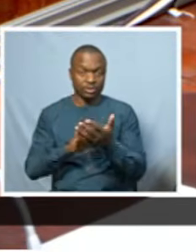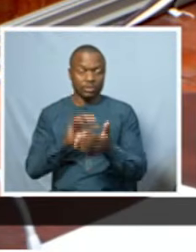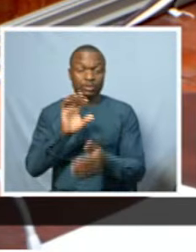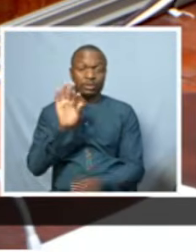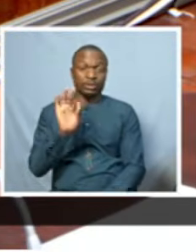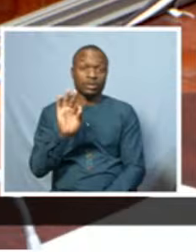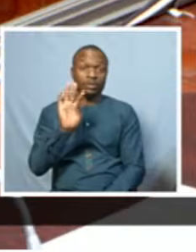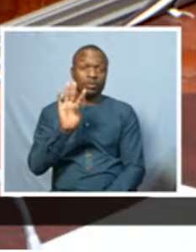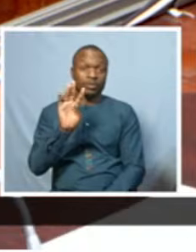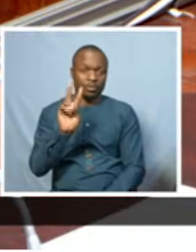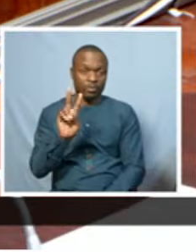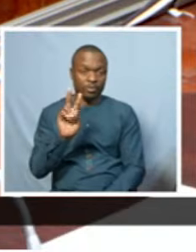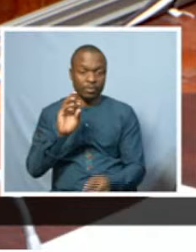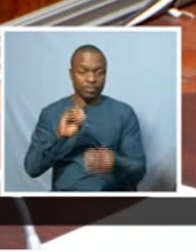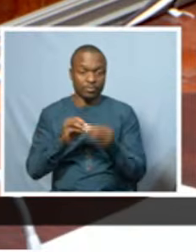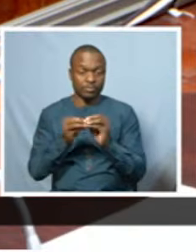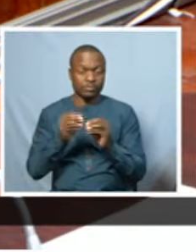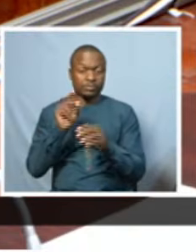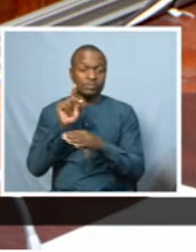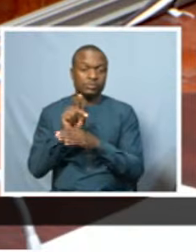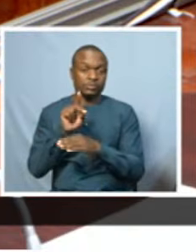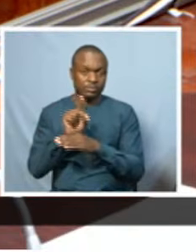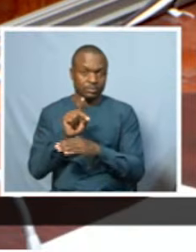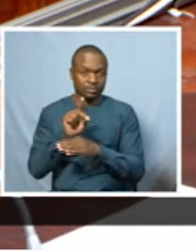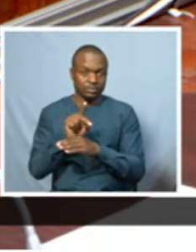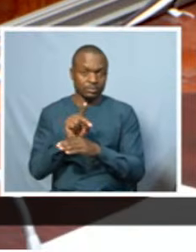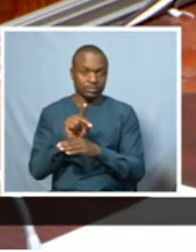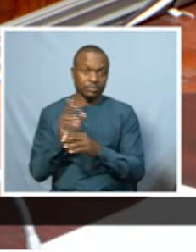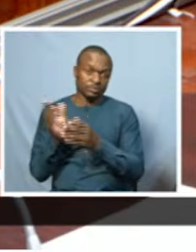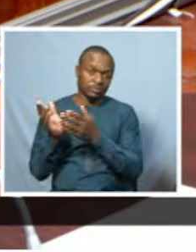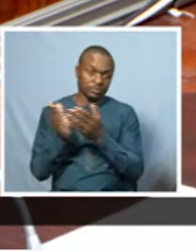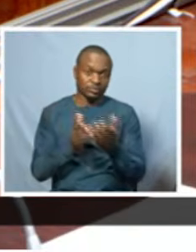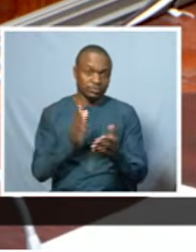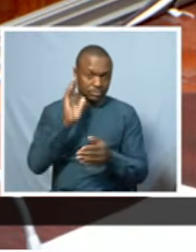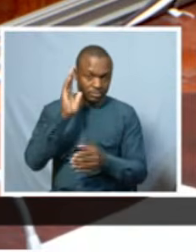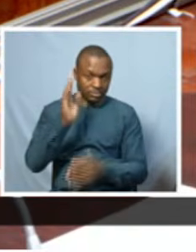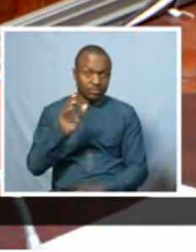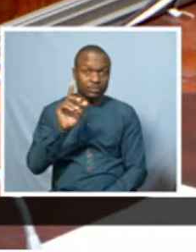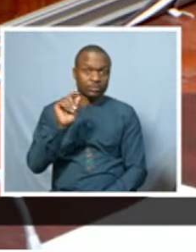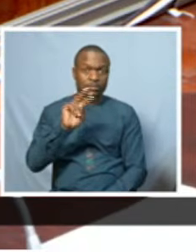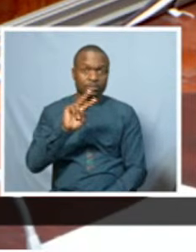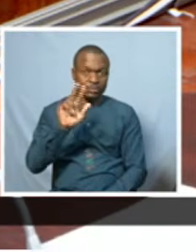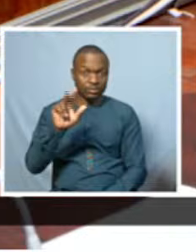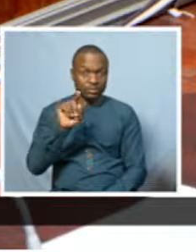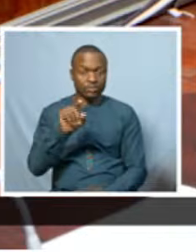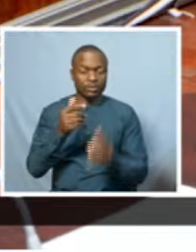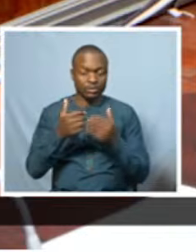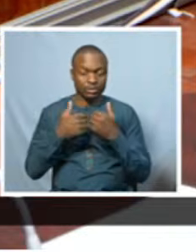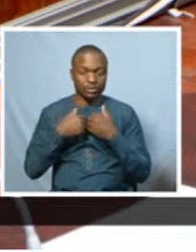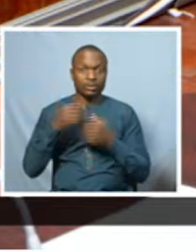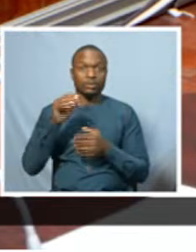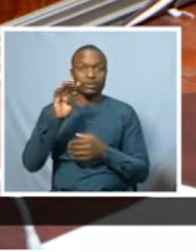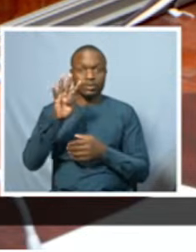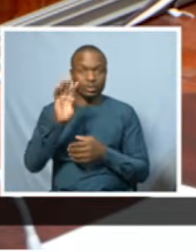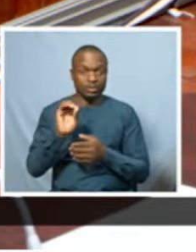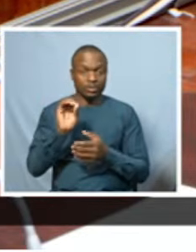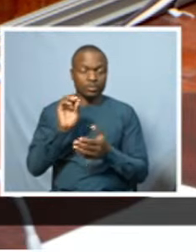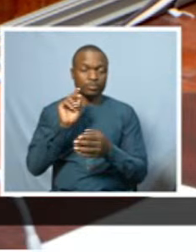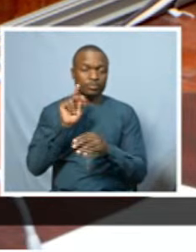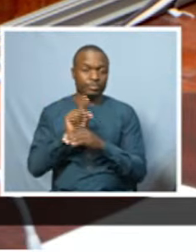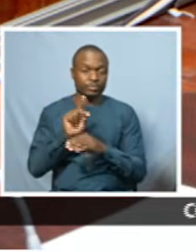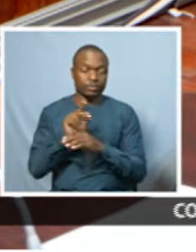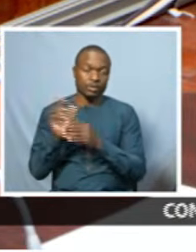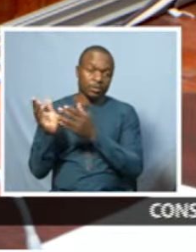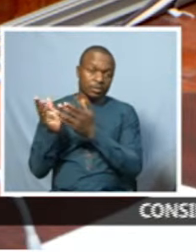15,315,942. Number of projects brought forward from 2023. You had 40 projects that were